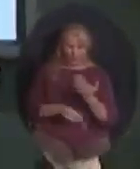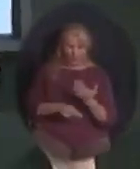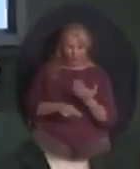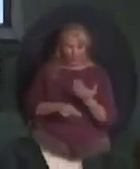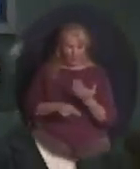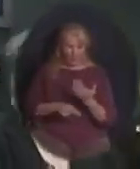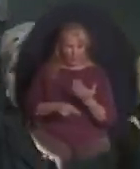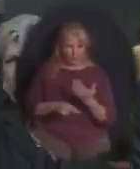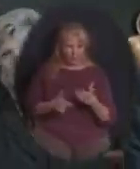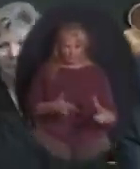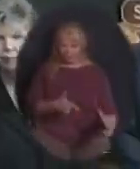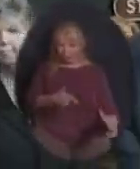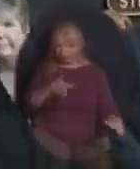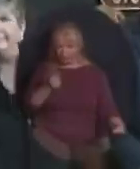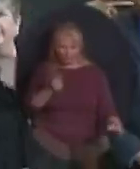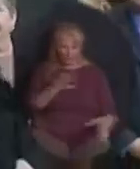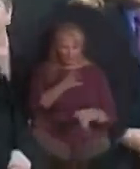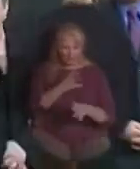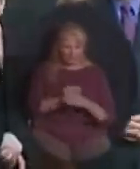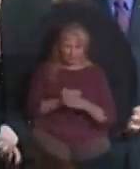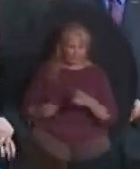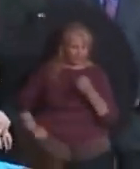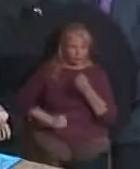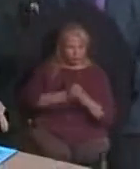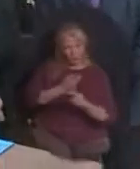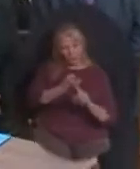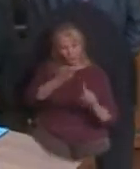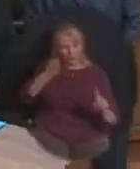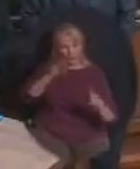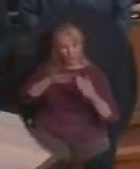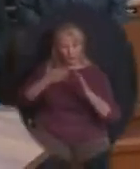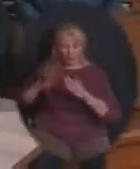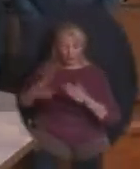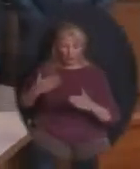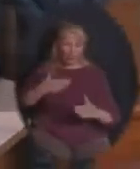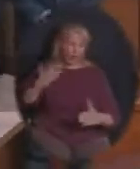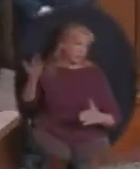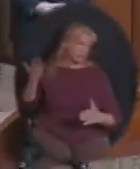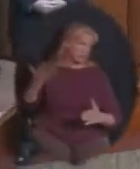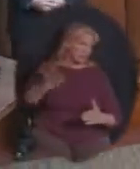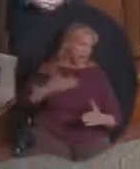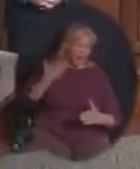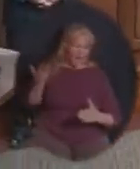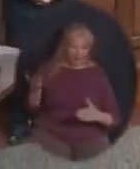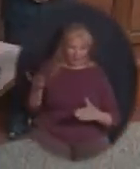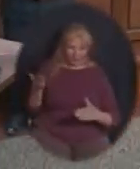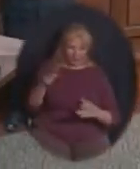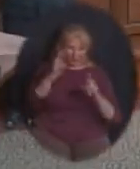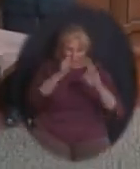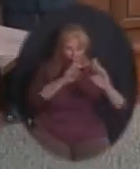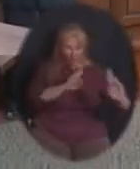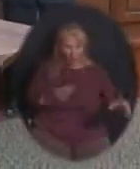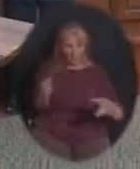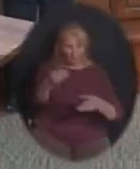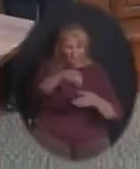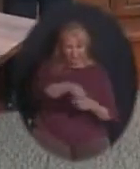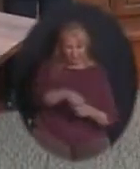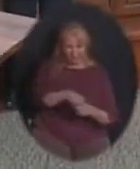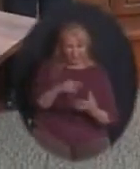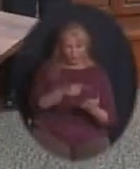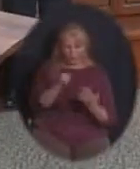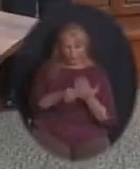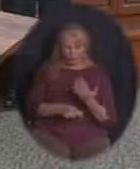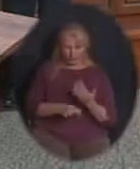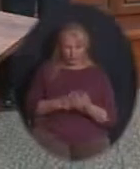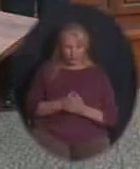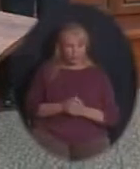a part of this wonderful initiative in Olathe, focusing on literacy. It's been so rewarding to see leaders throughout